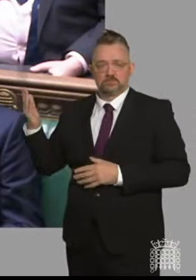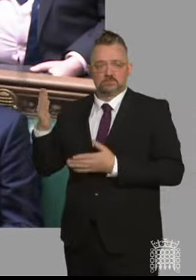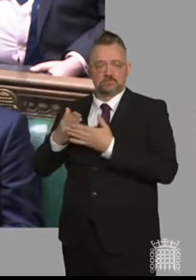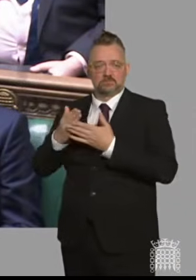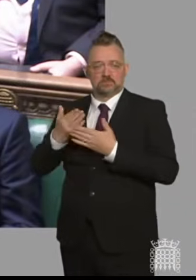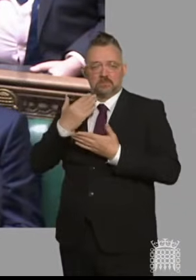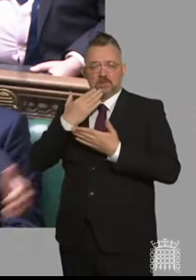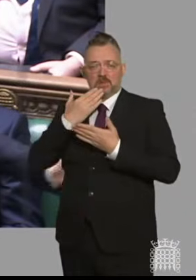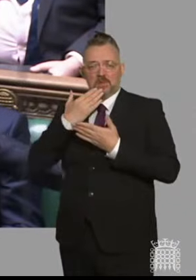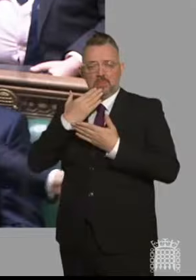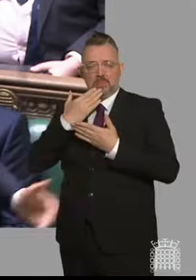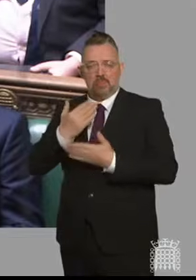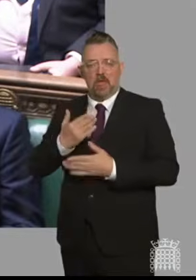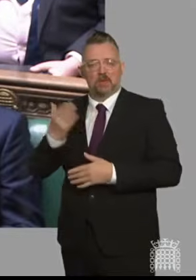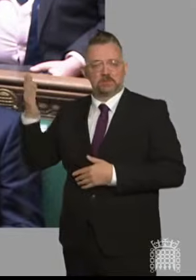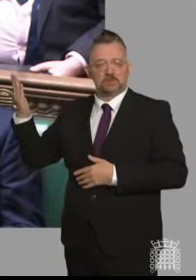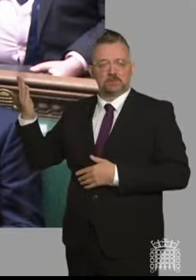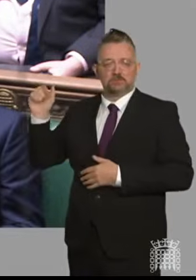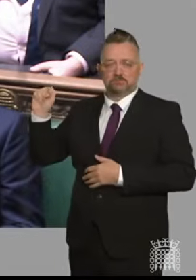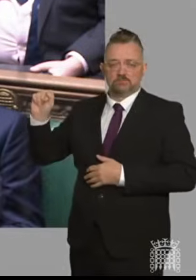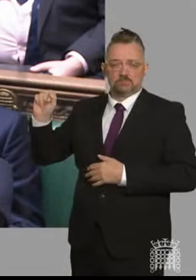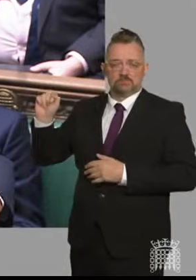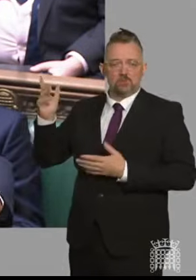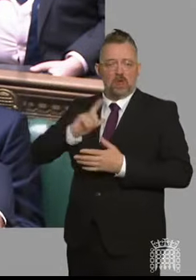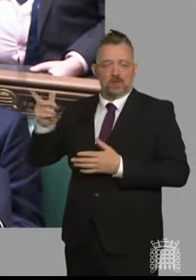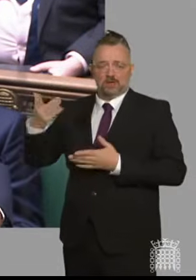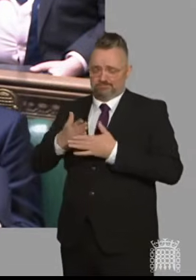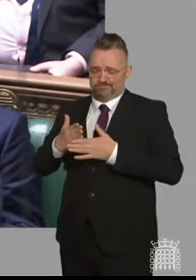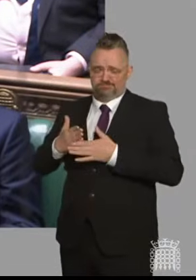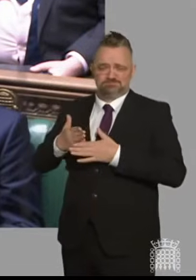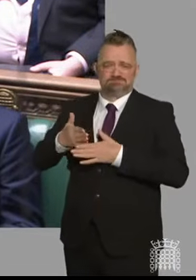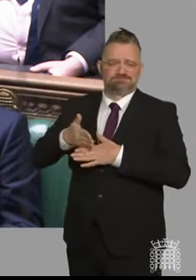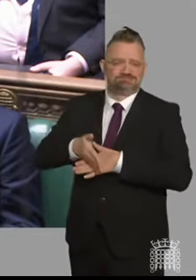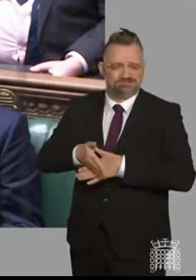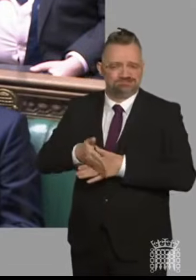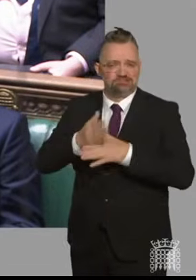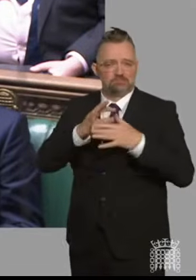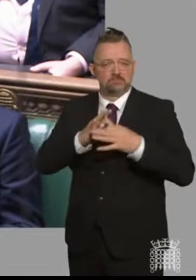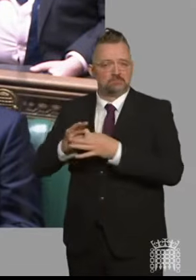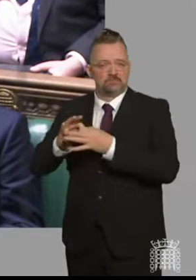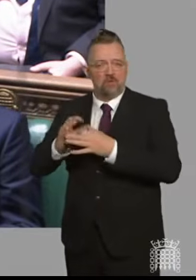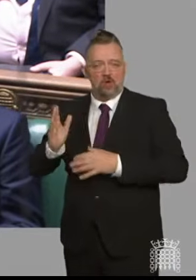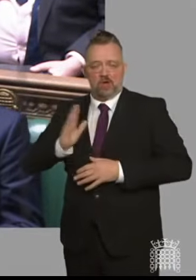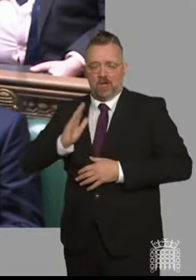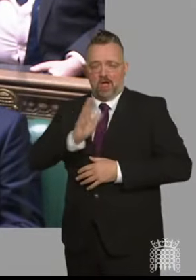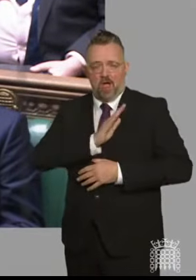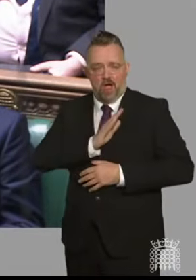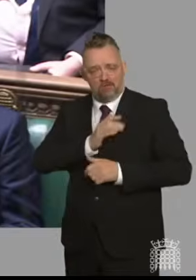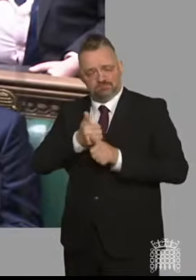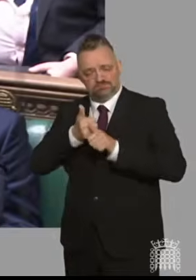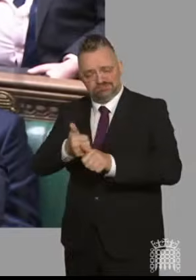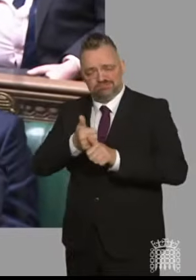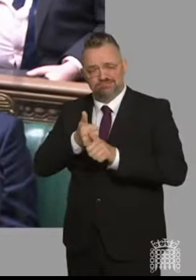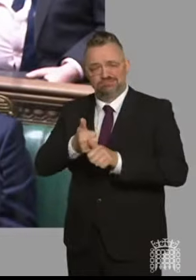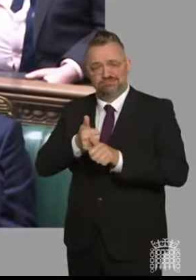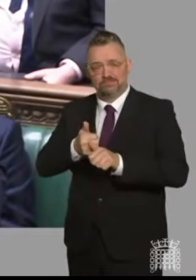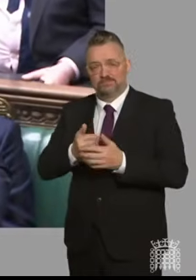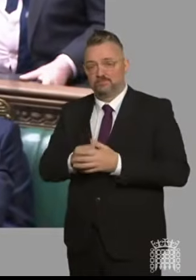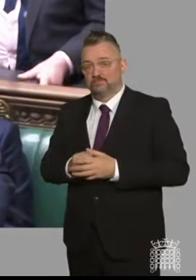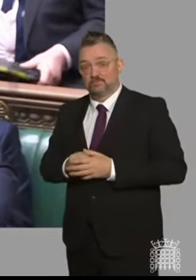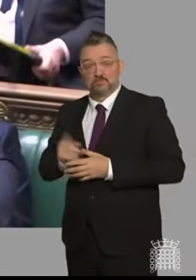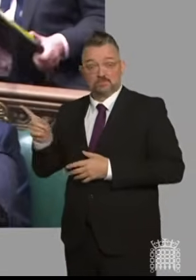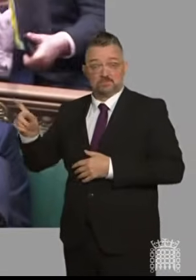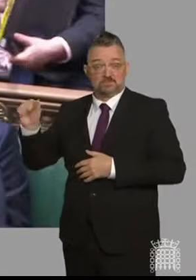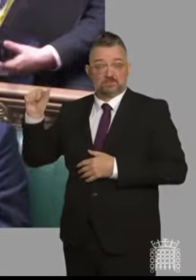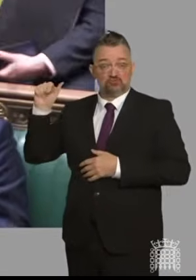that they play. And I agree with him wholeheartedly that, sadly, the world that we are living in is becoming both more challenging strategically and